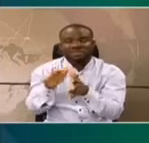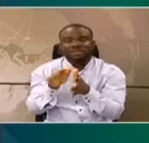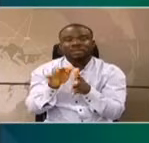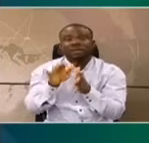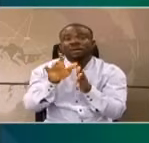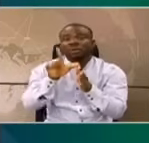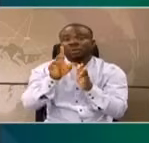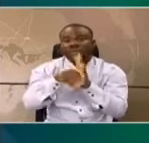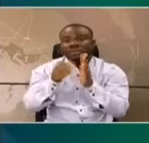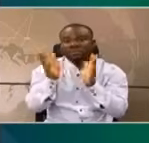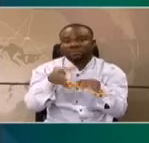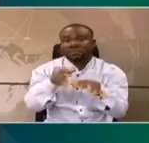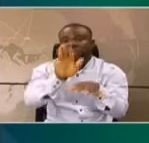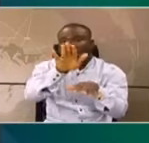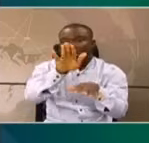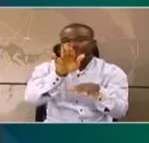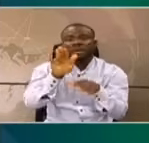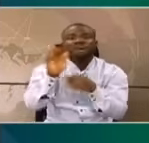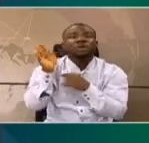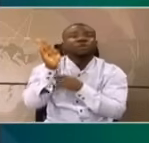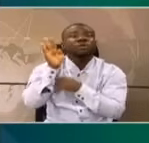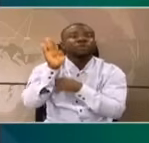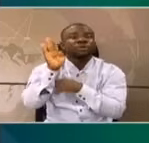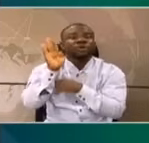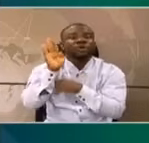Tell me, Aduma, Echina.